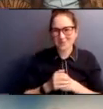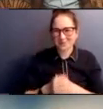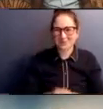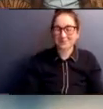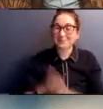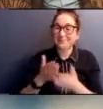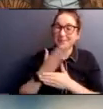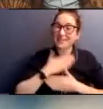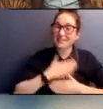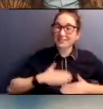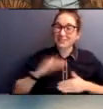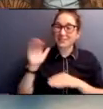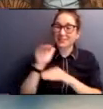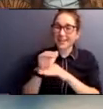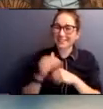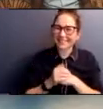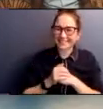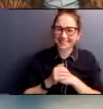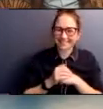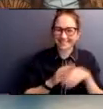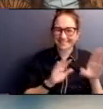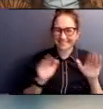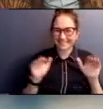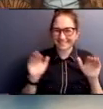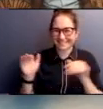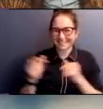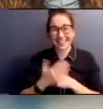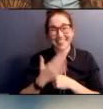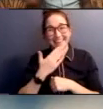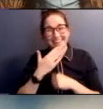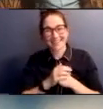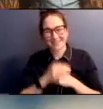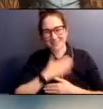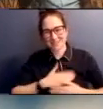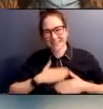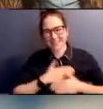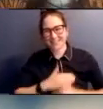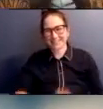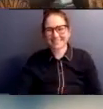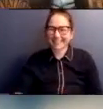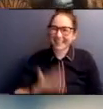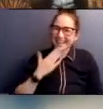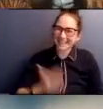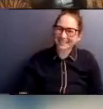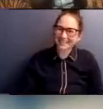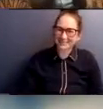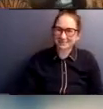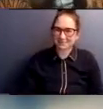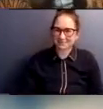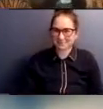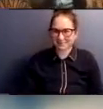right, enjoy the rest of your night. Thank you, guys. Bye. It was a pleasure. It was a joy.